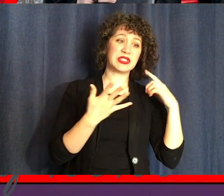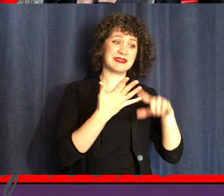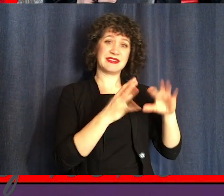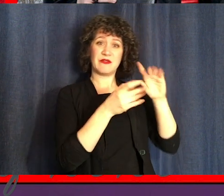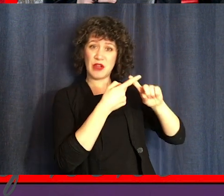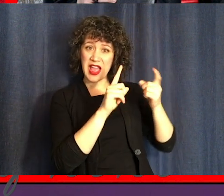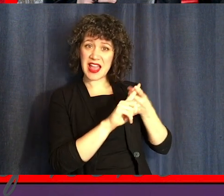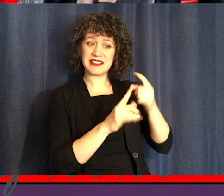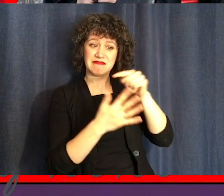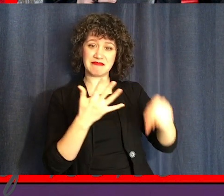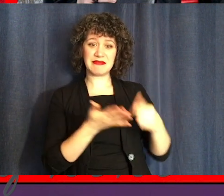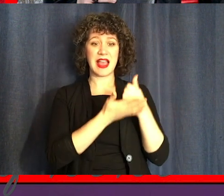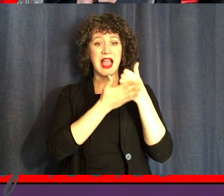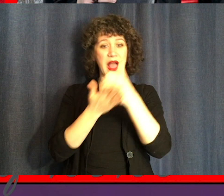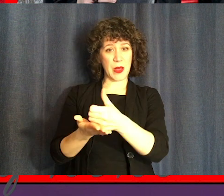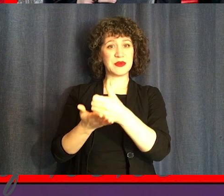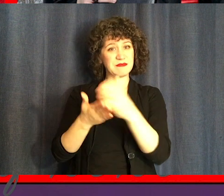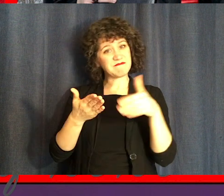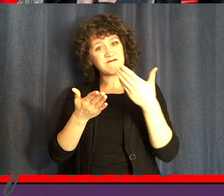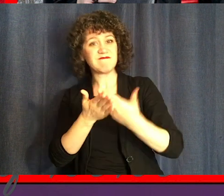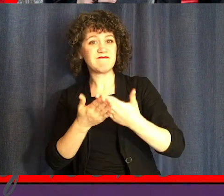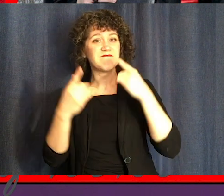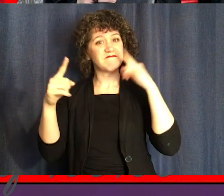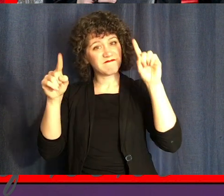him get here.